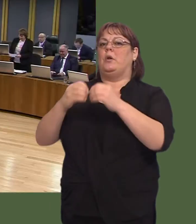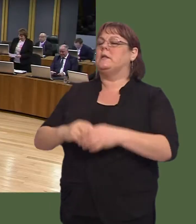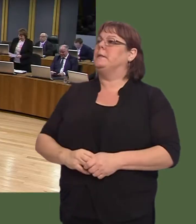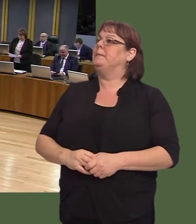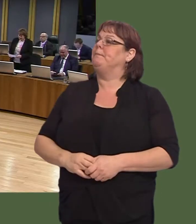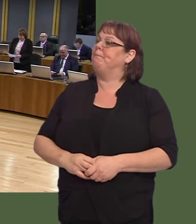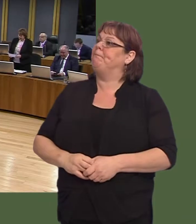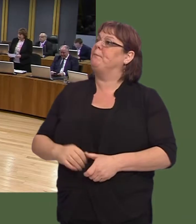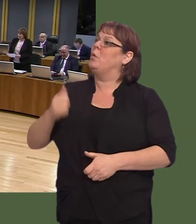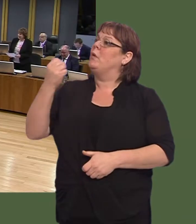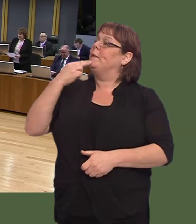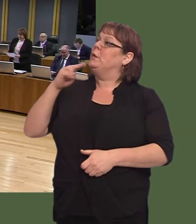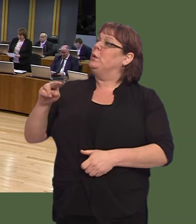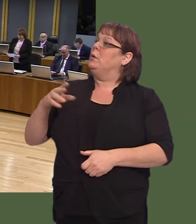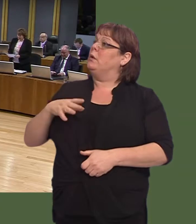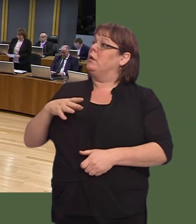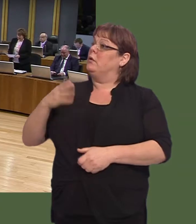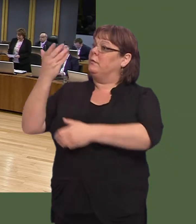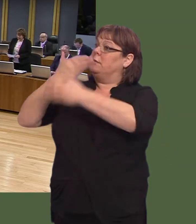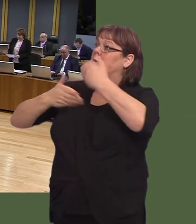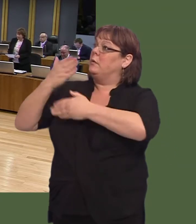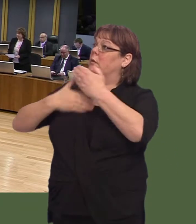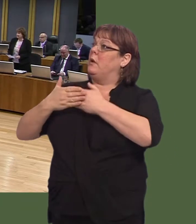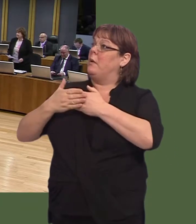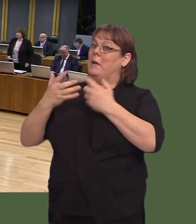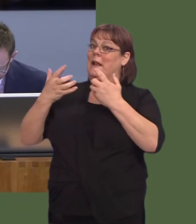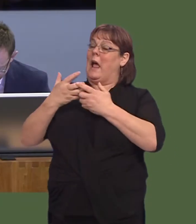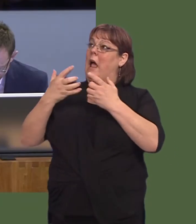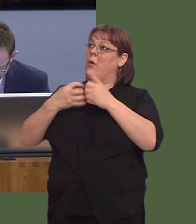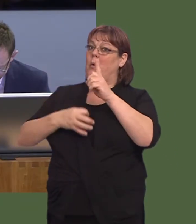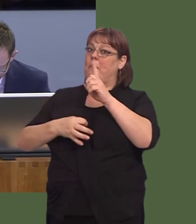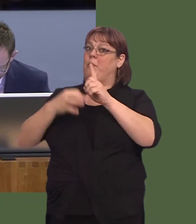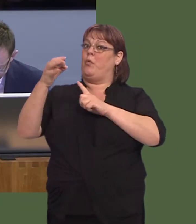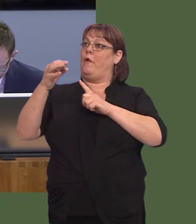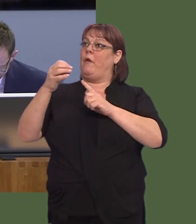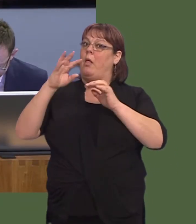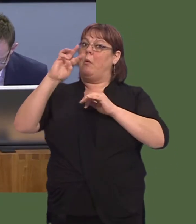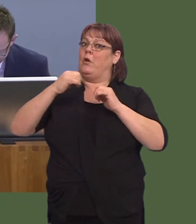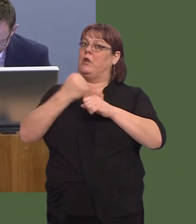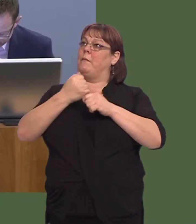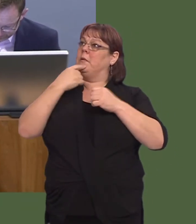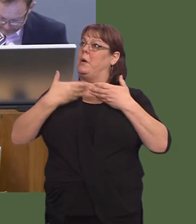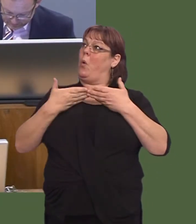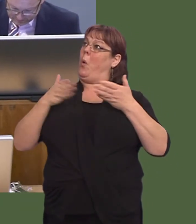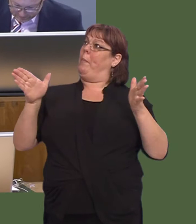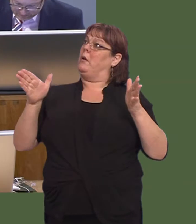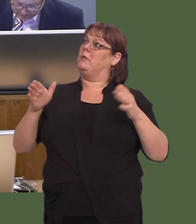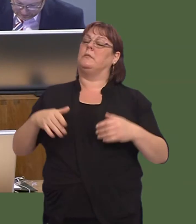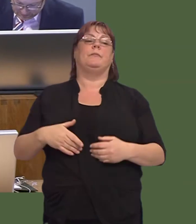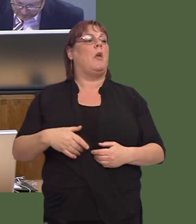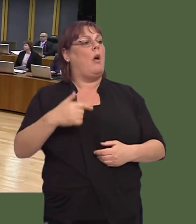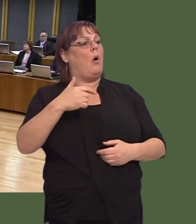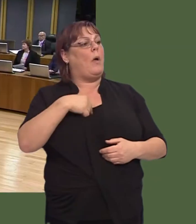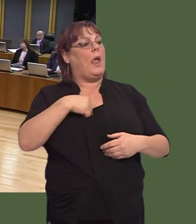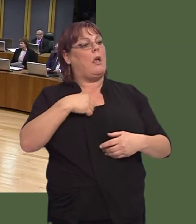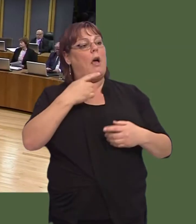Good afternoon, First Minister. Will you make a statement on plans to promote openness and transparency within the Welsh Government? We're committed to maximising transparency